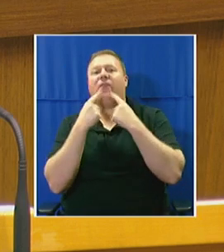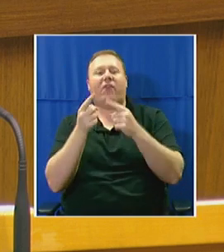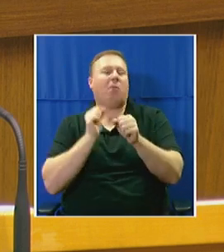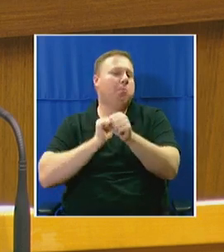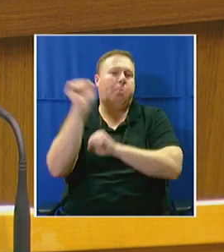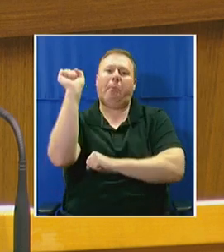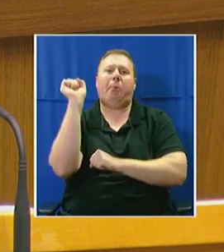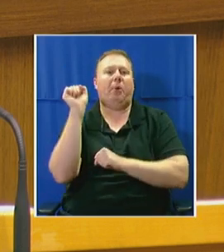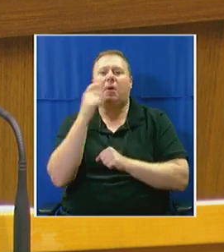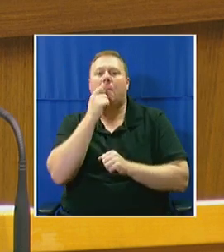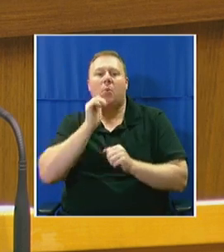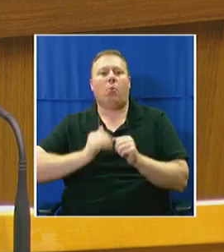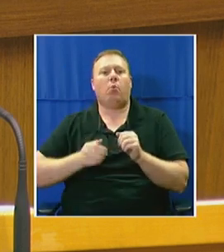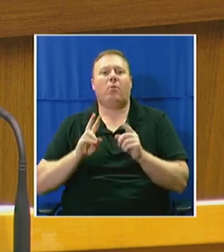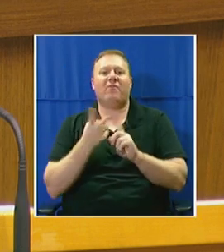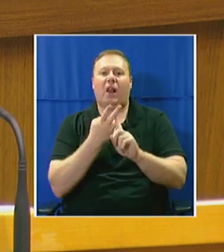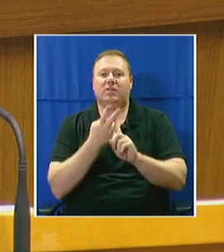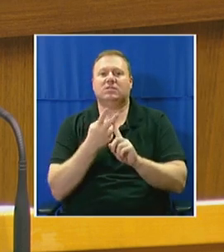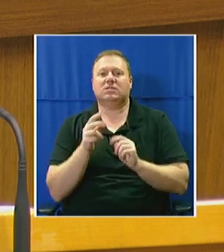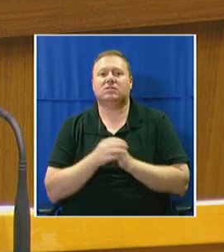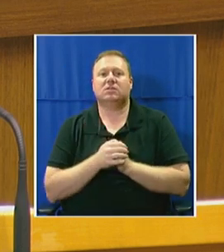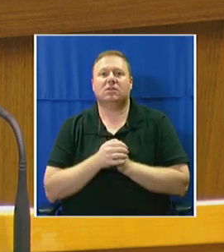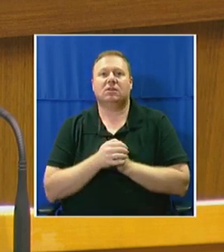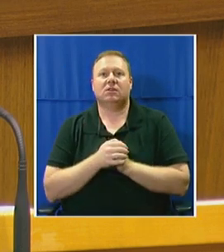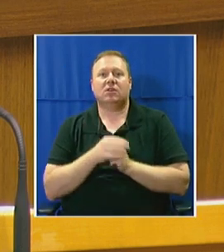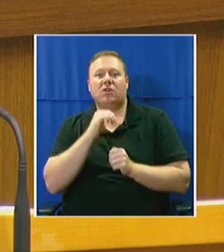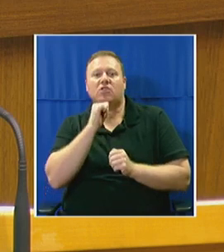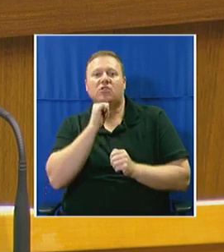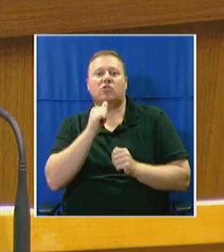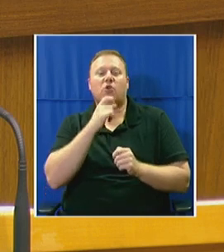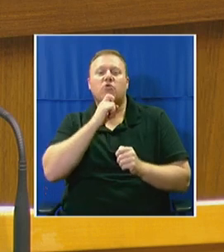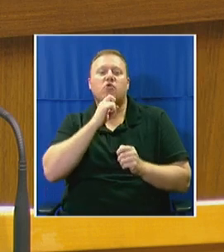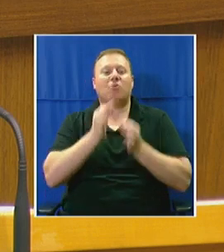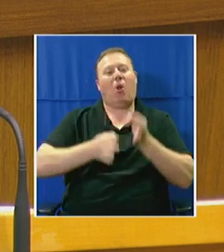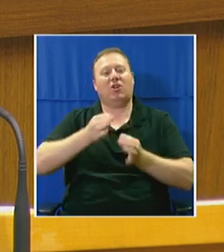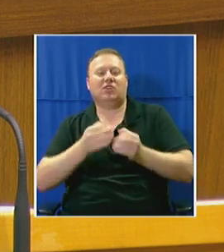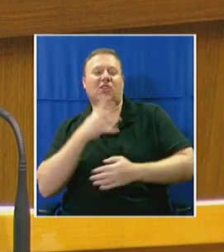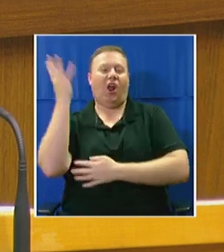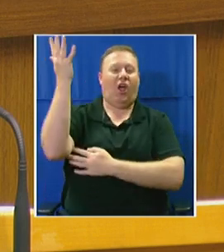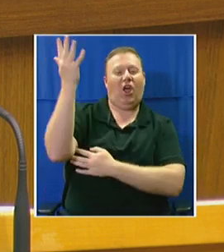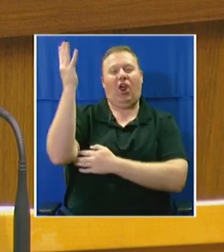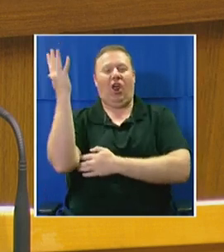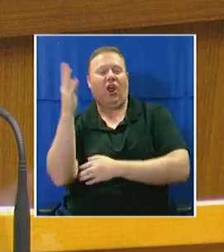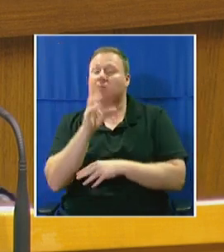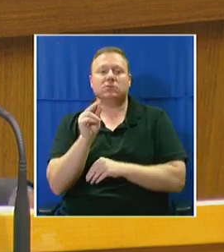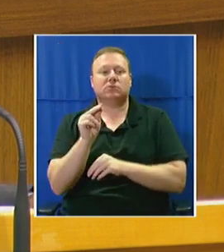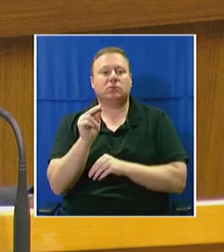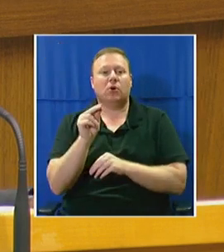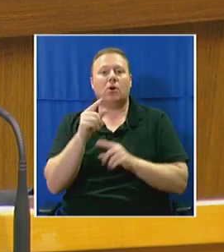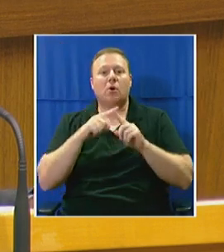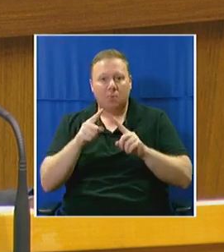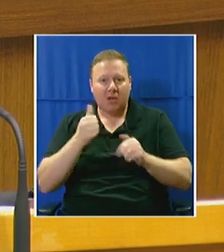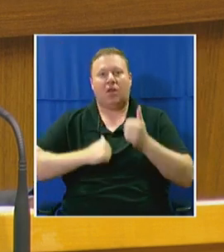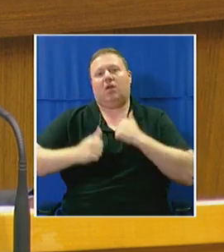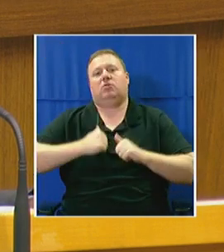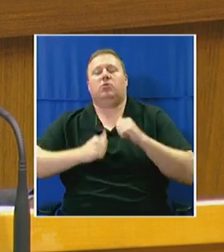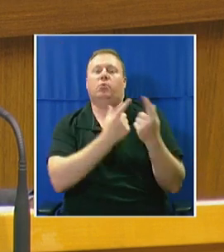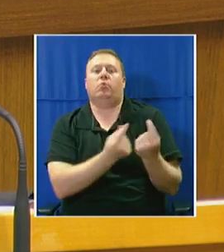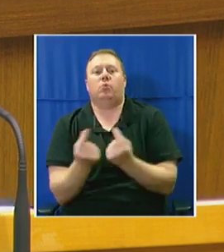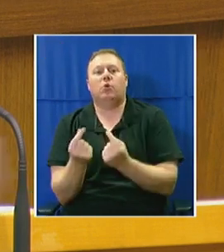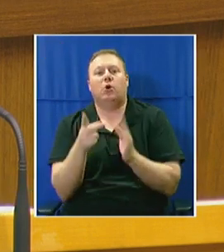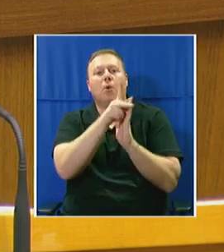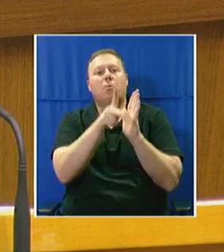therefore it should not be the duty of it should be it should be a juty of every member here today both on this platform of this platform